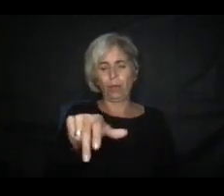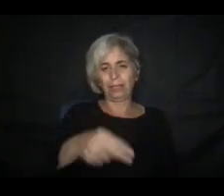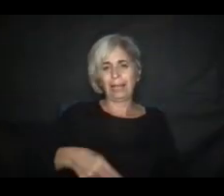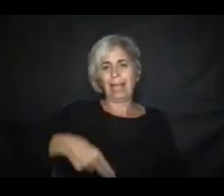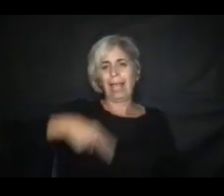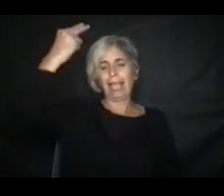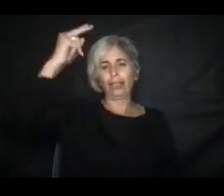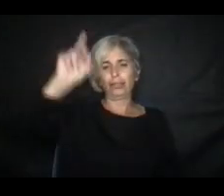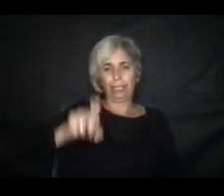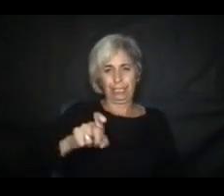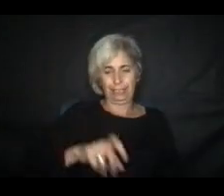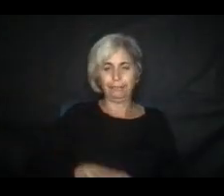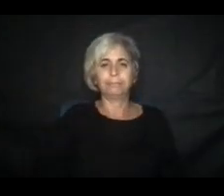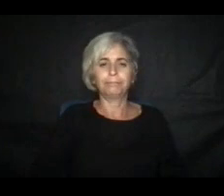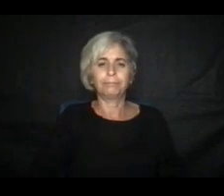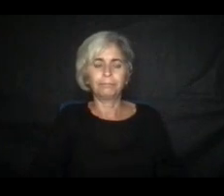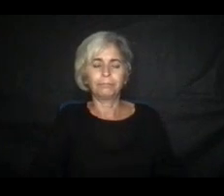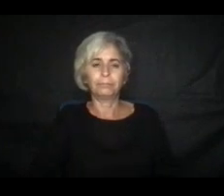need.